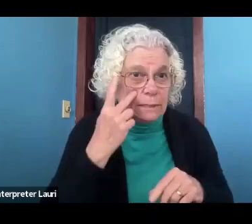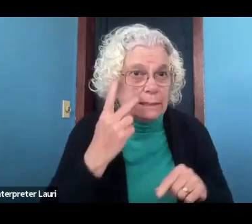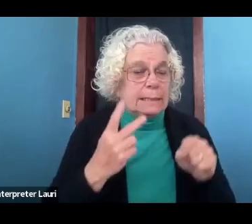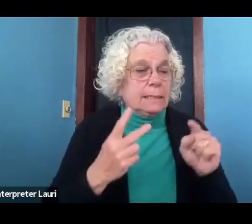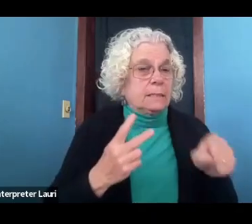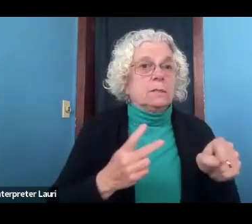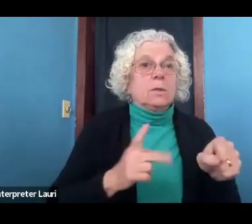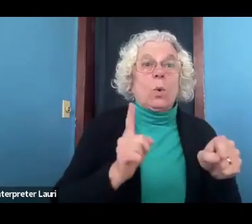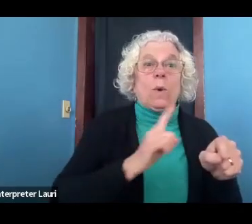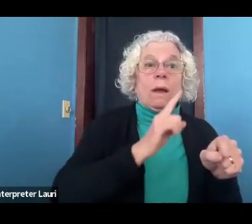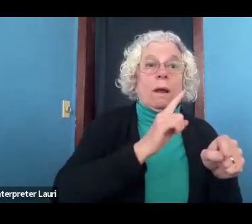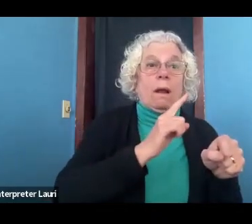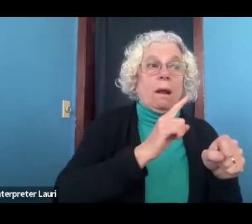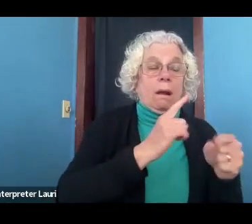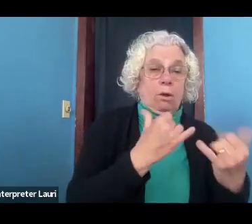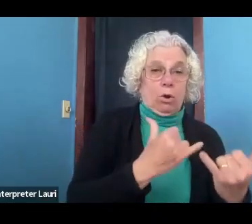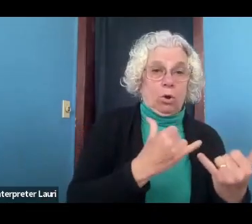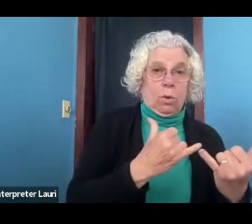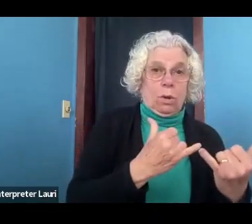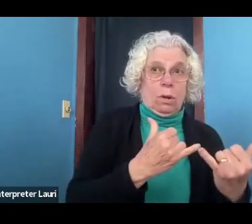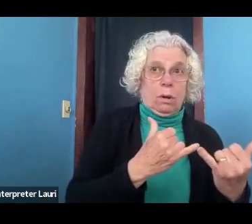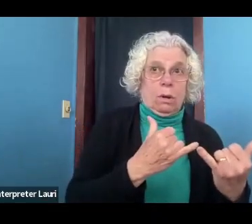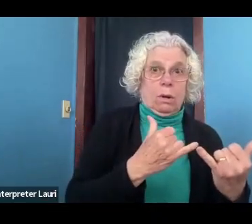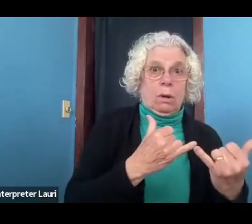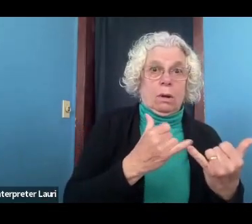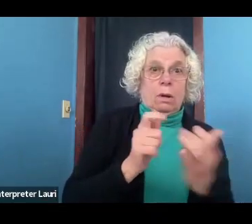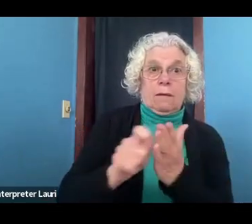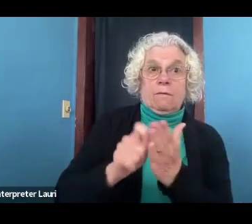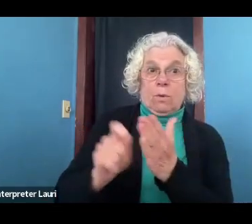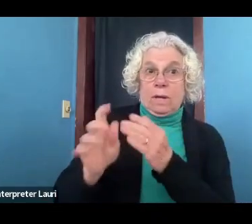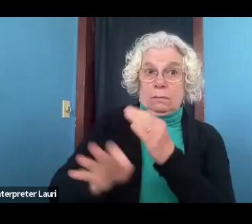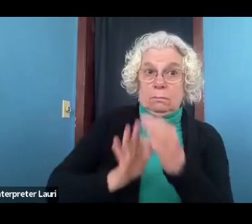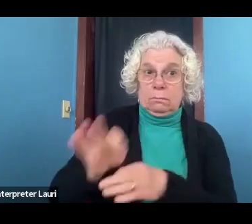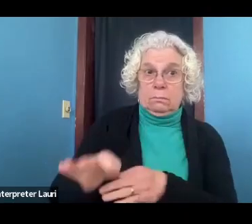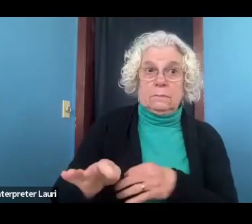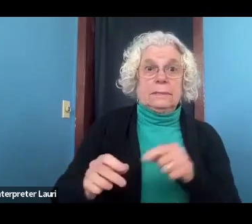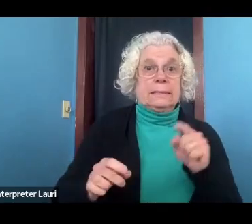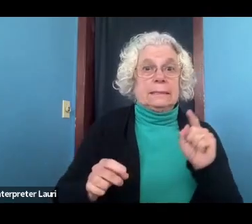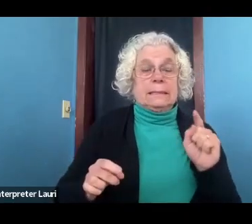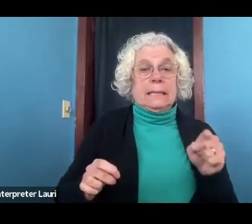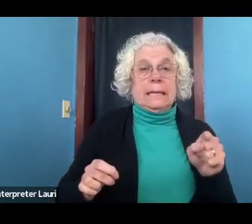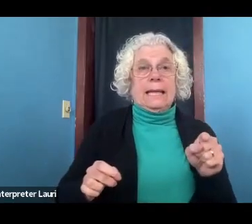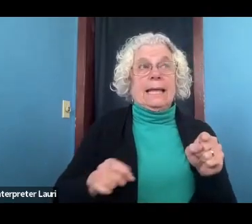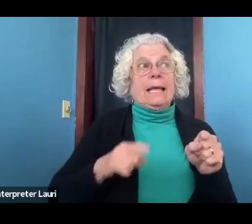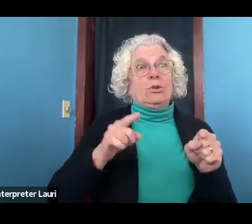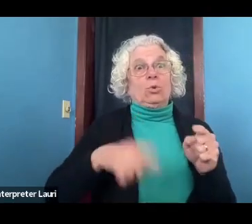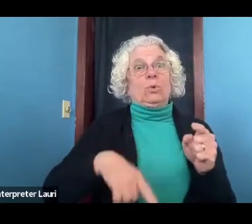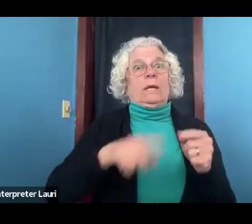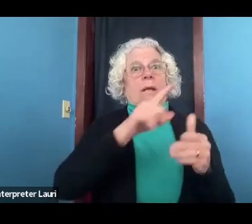you can say, if you want to be extra clear, you can say, I hereby revoke